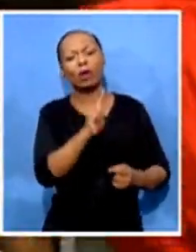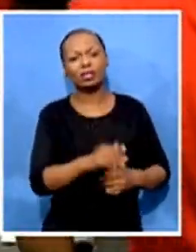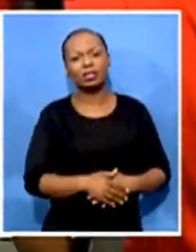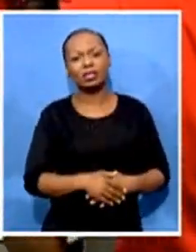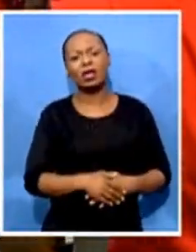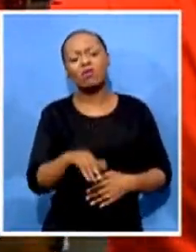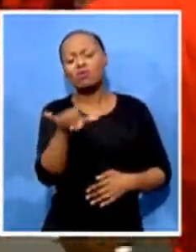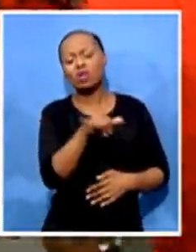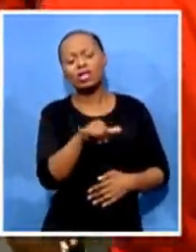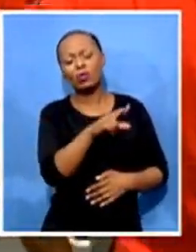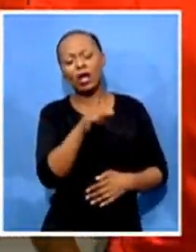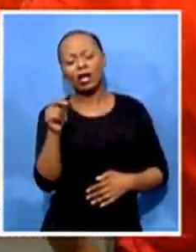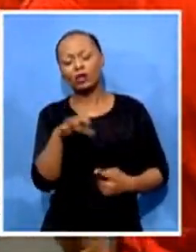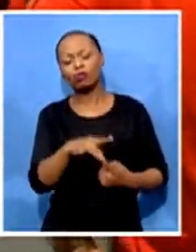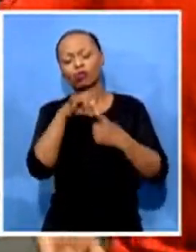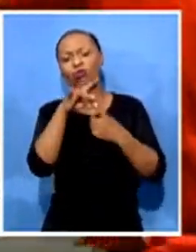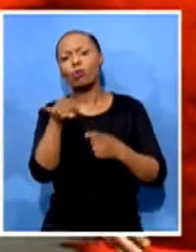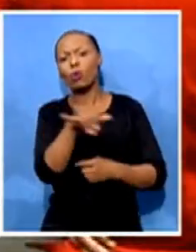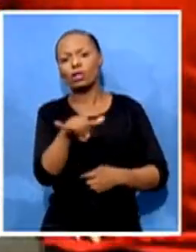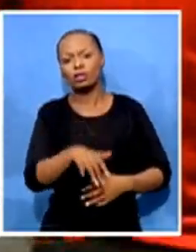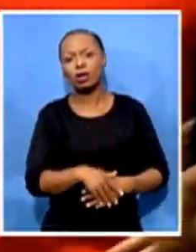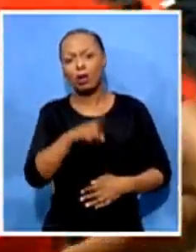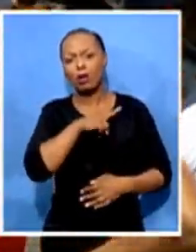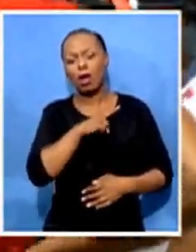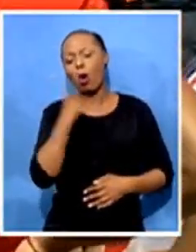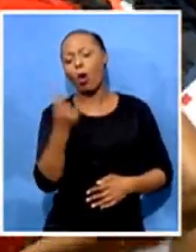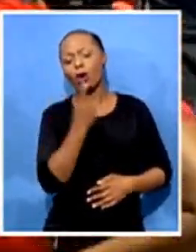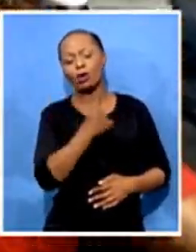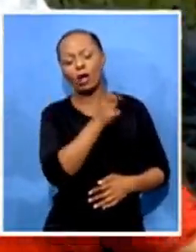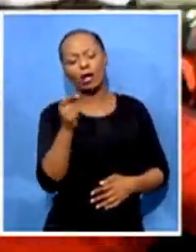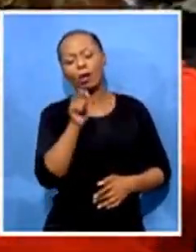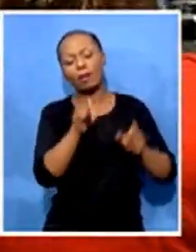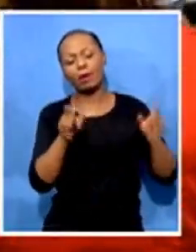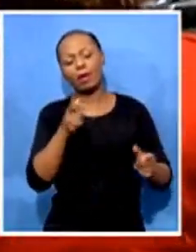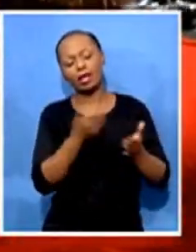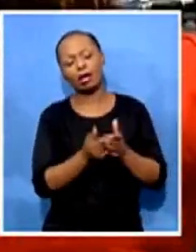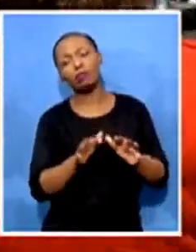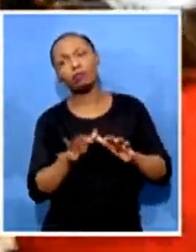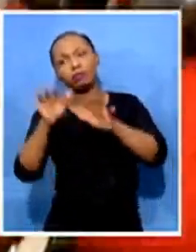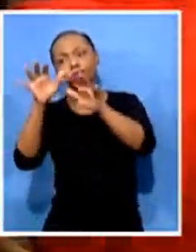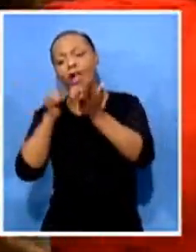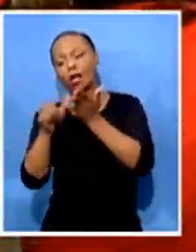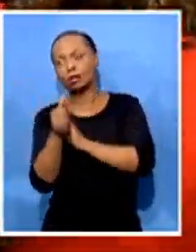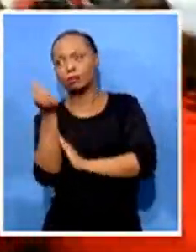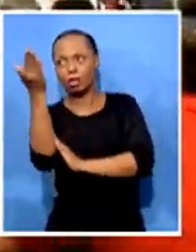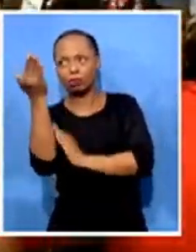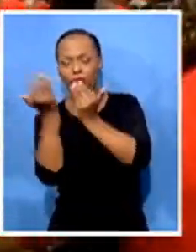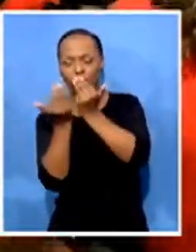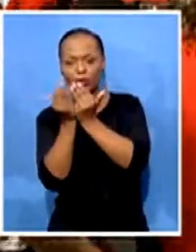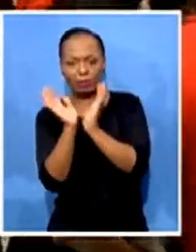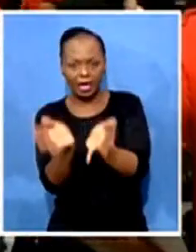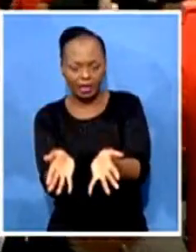only 100 people would march on to hand over the memorandum? And of course, we heard from Marshal Dlamini, the police have